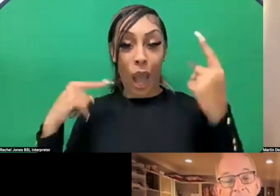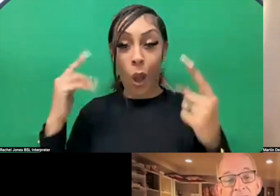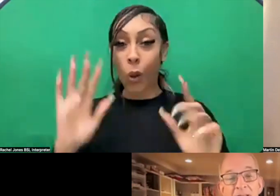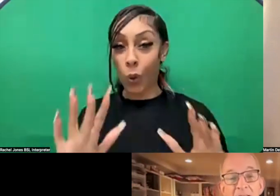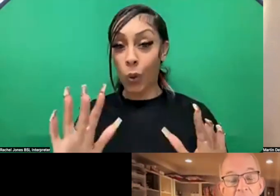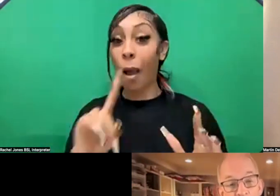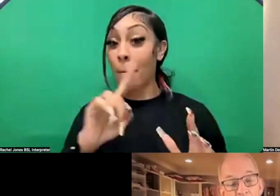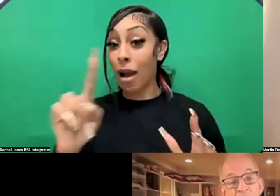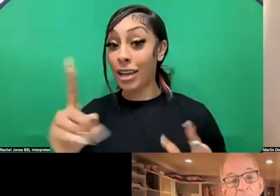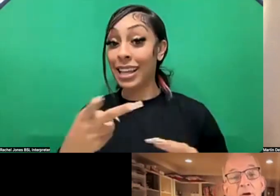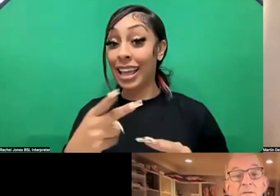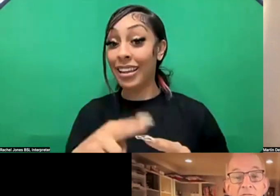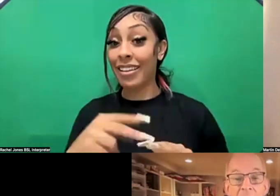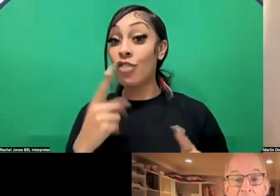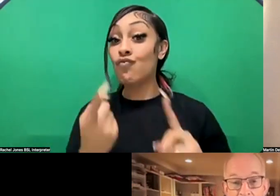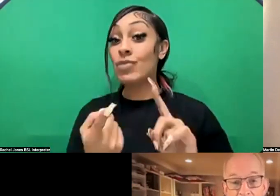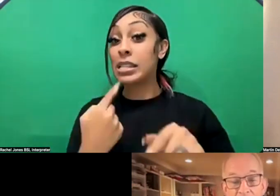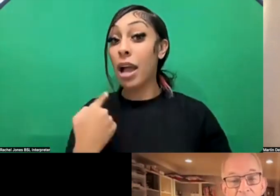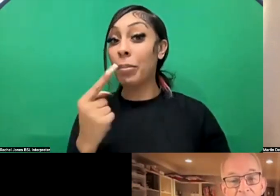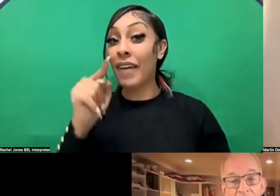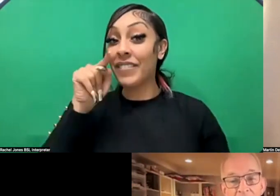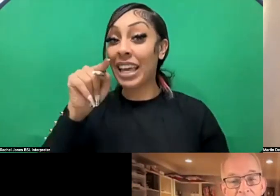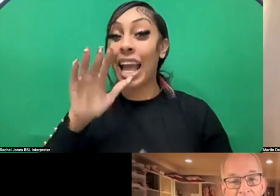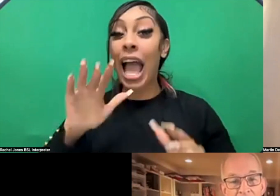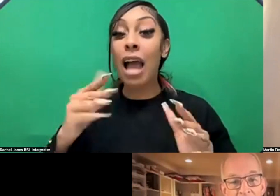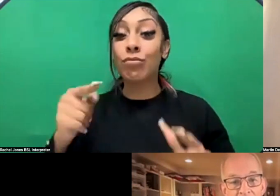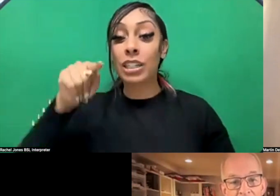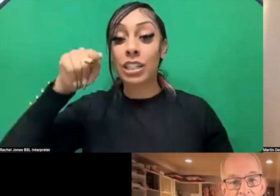but it also responds to my finger pressure.